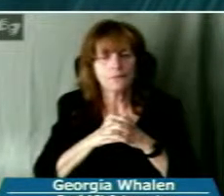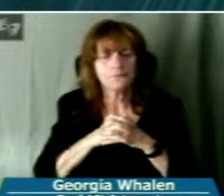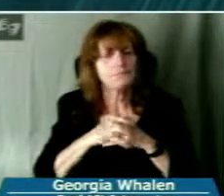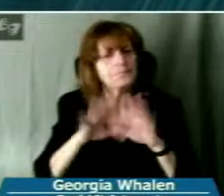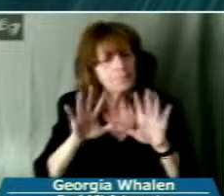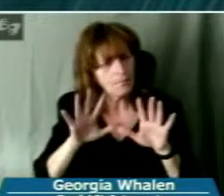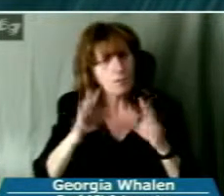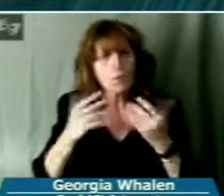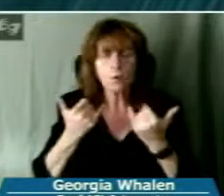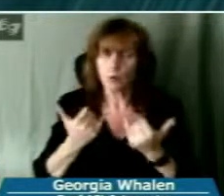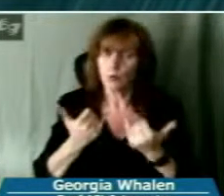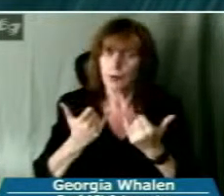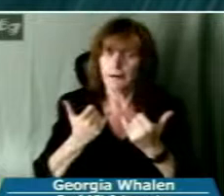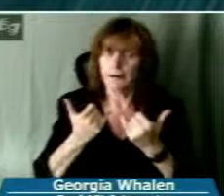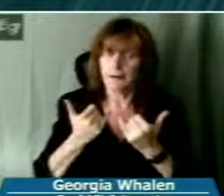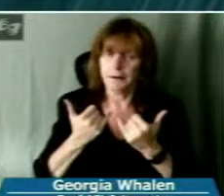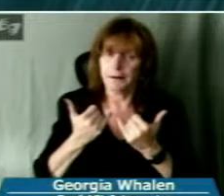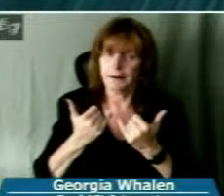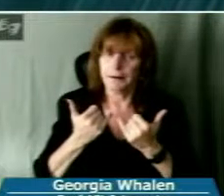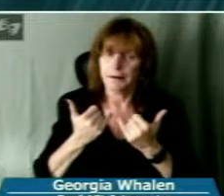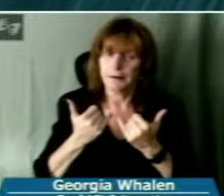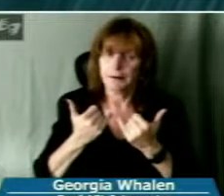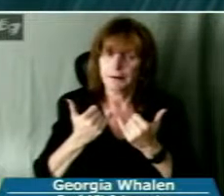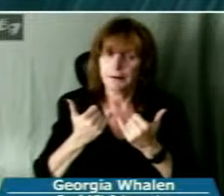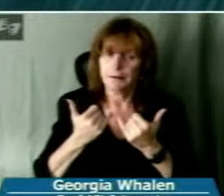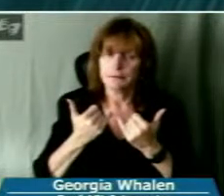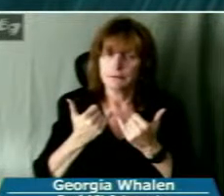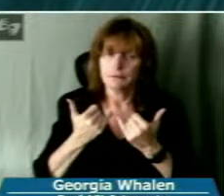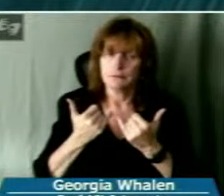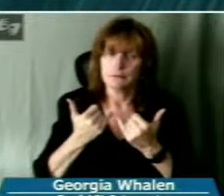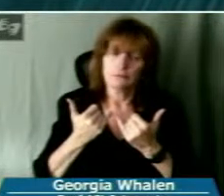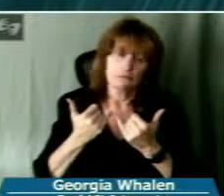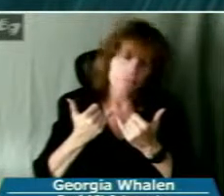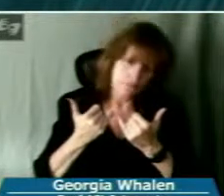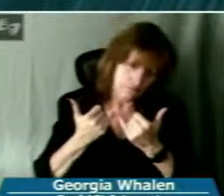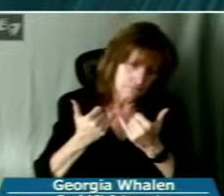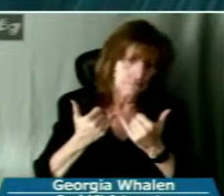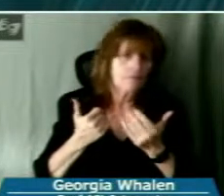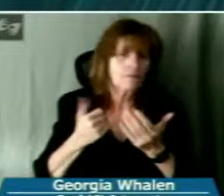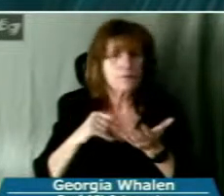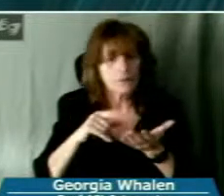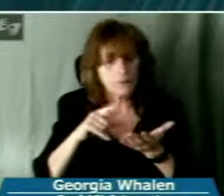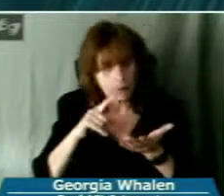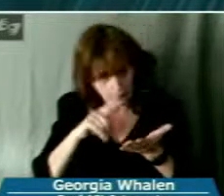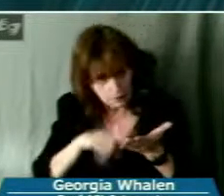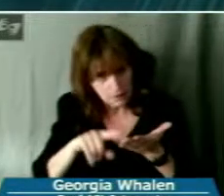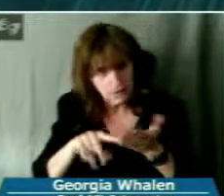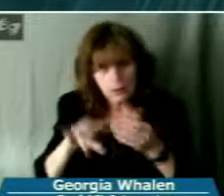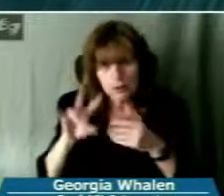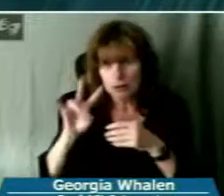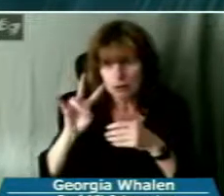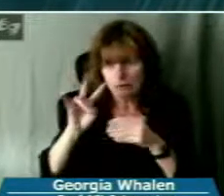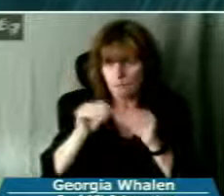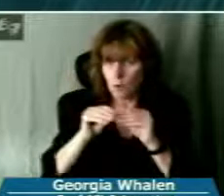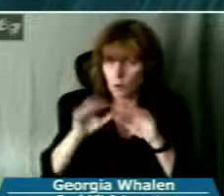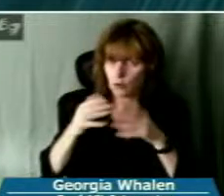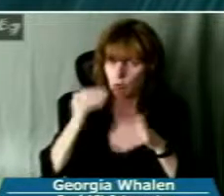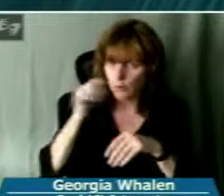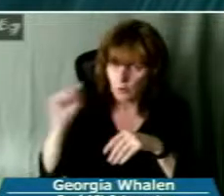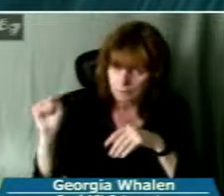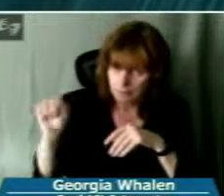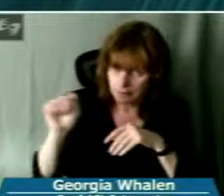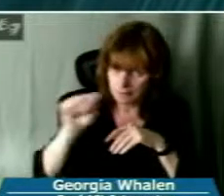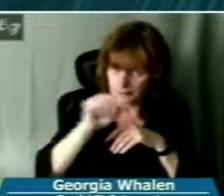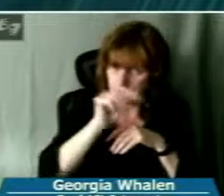we went through that experience, we did go out and complete inspections on 7 other homes that are associated with this